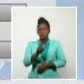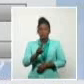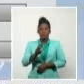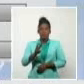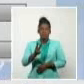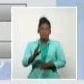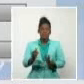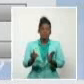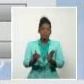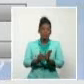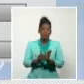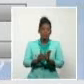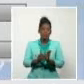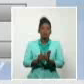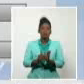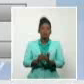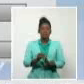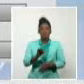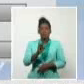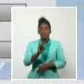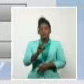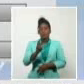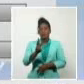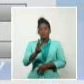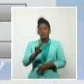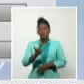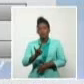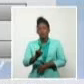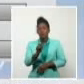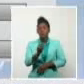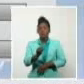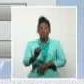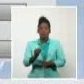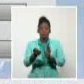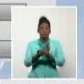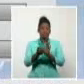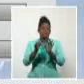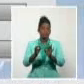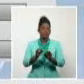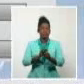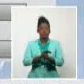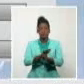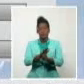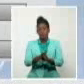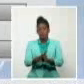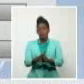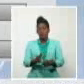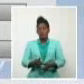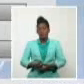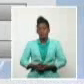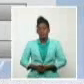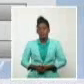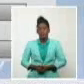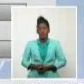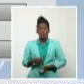7, 184 countries remain reporting confirmed cases of COVID-19, with